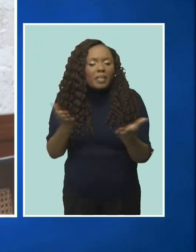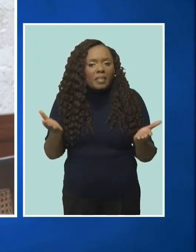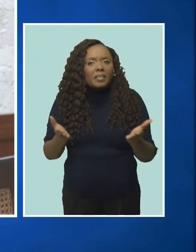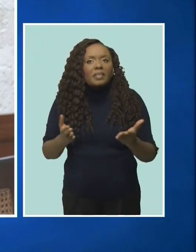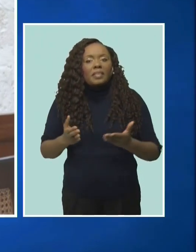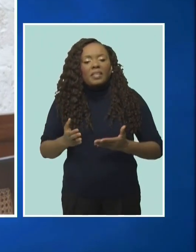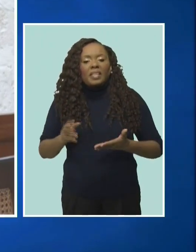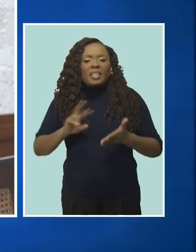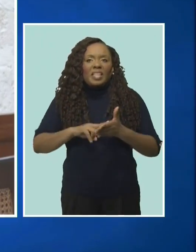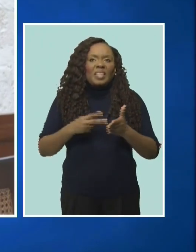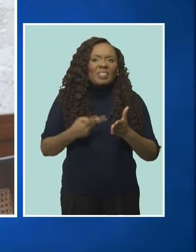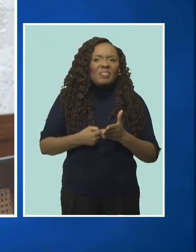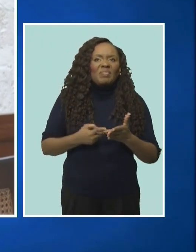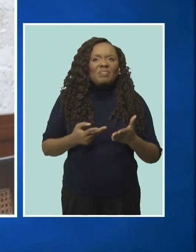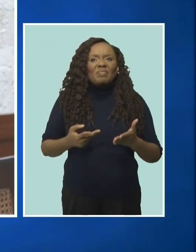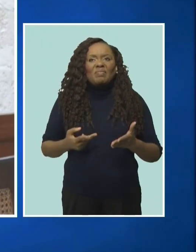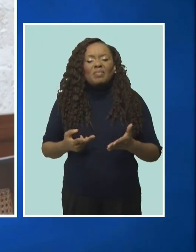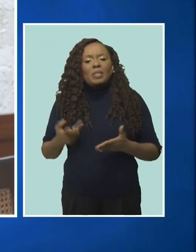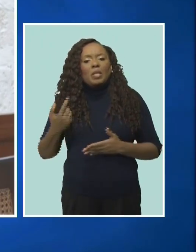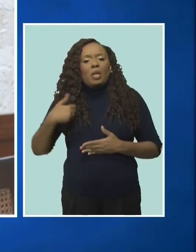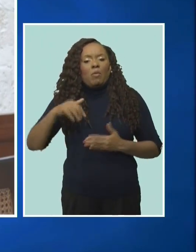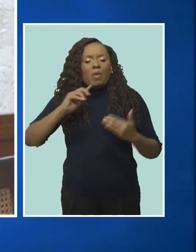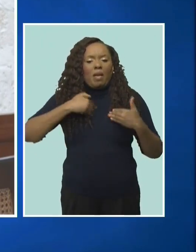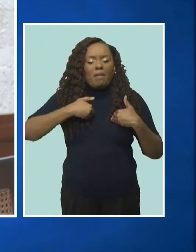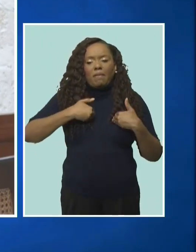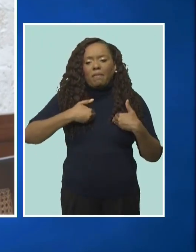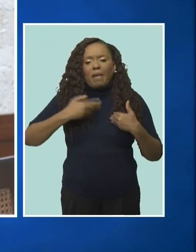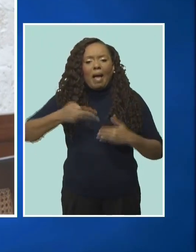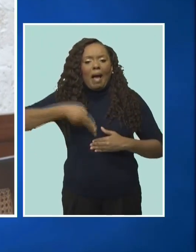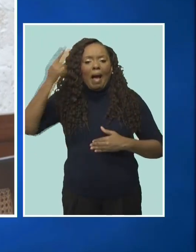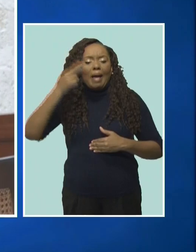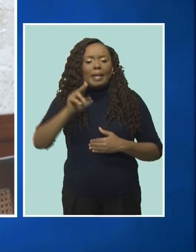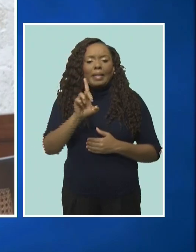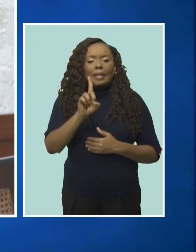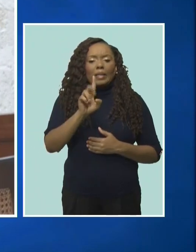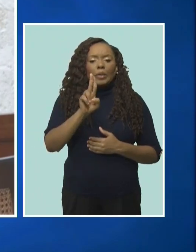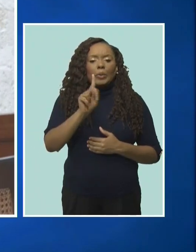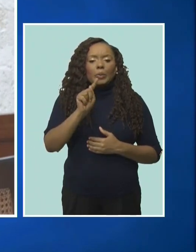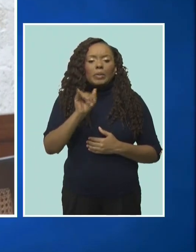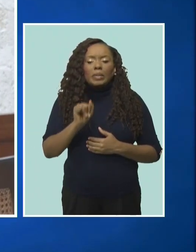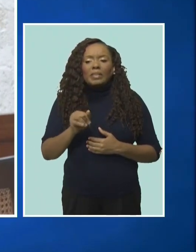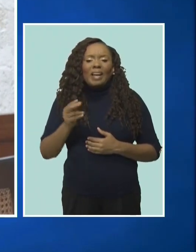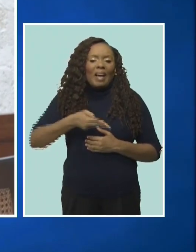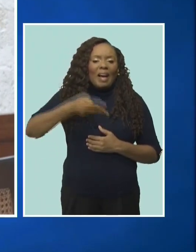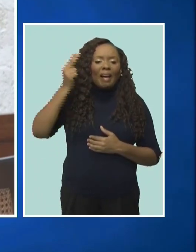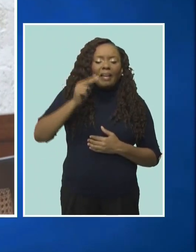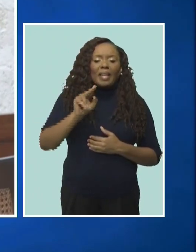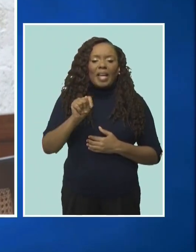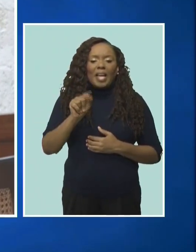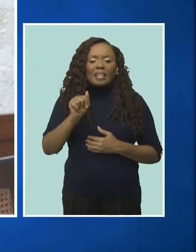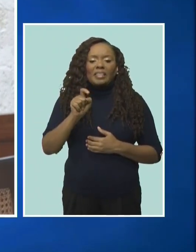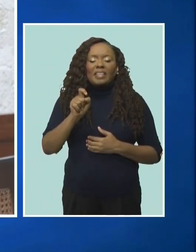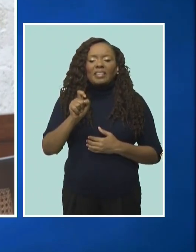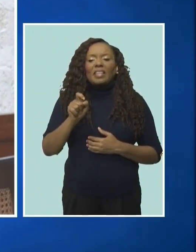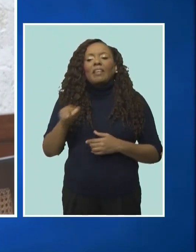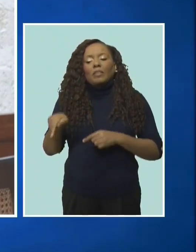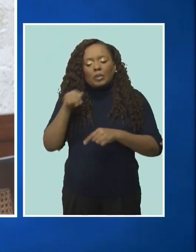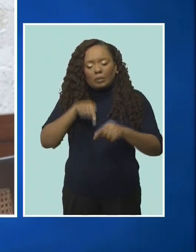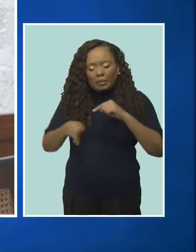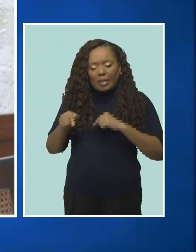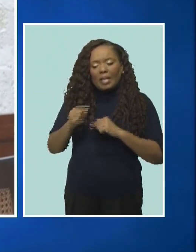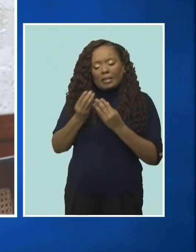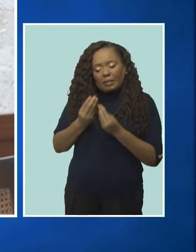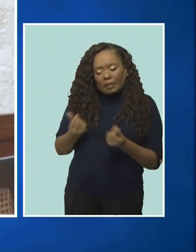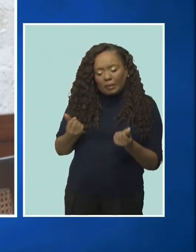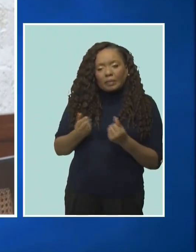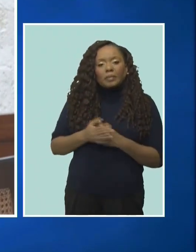state. High duties, high taxes, uncompetitive. So we have to come back and we have to fix it. For